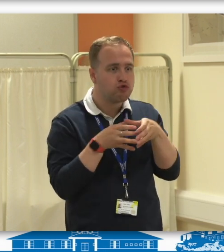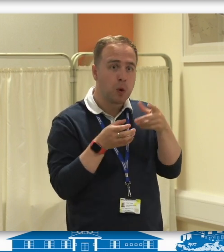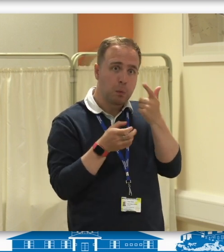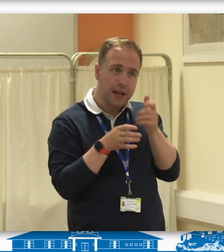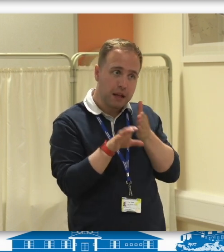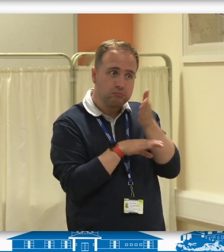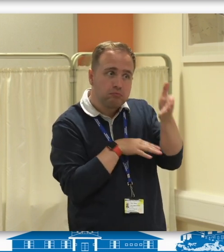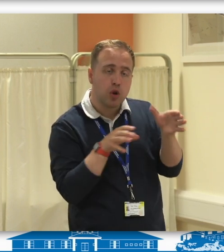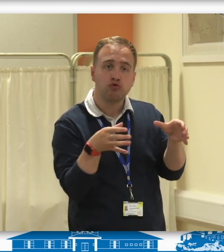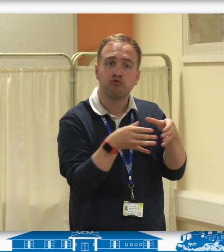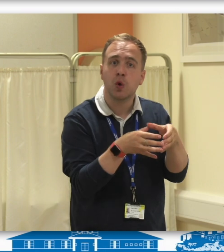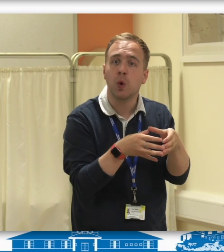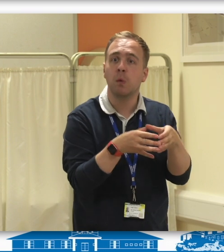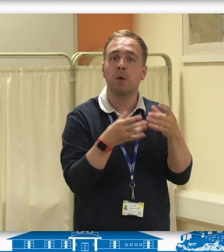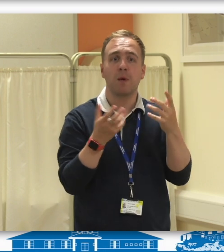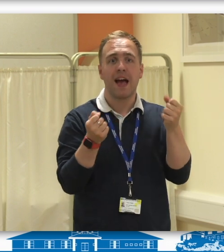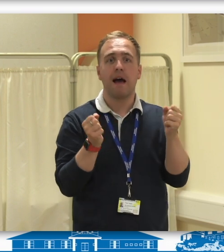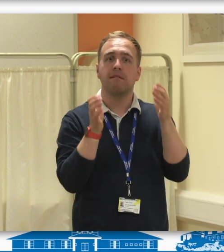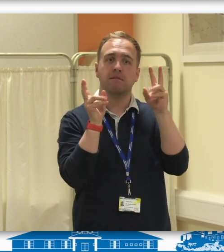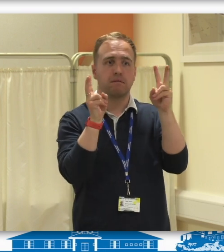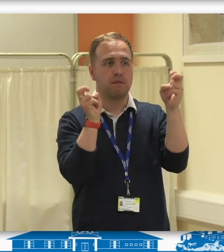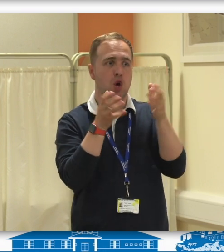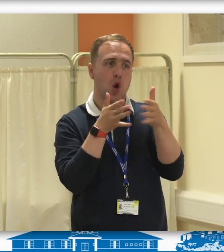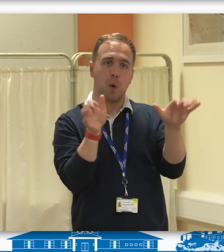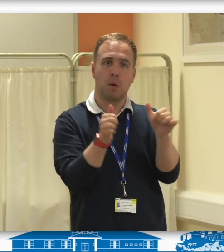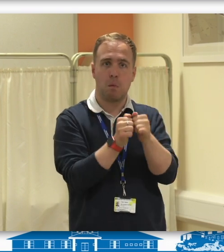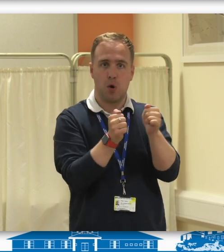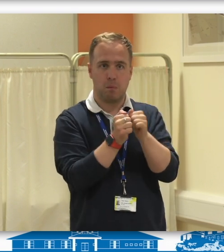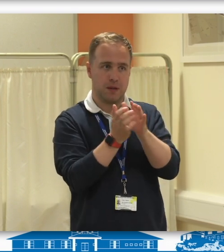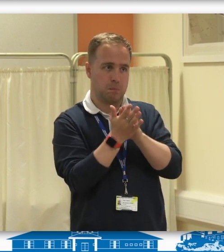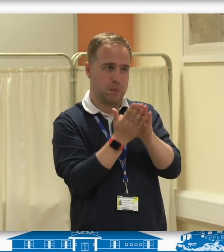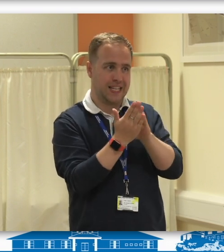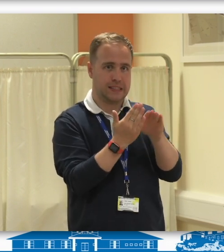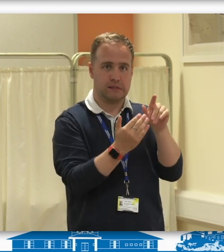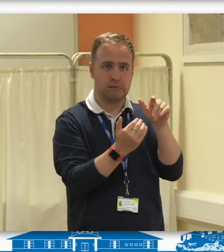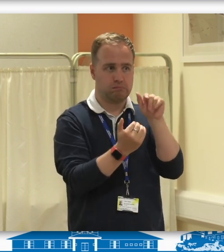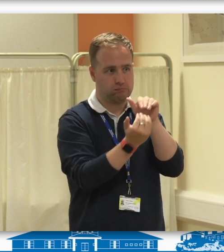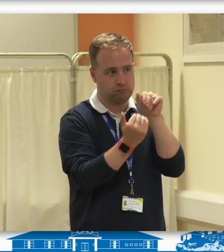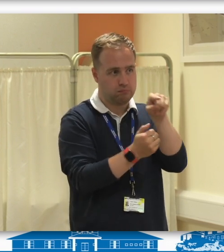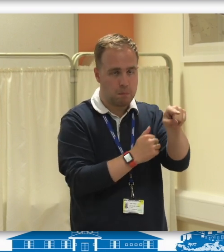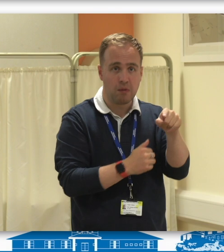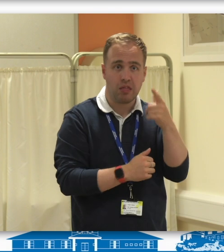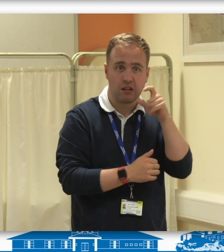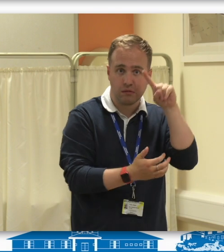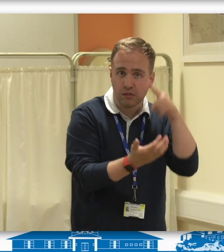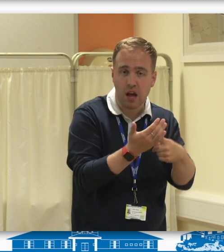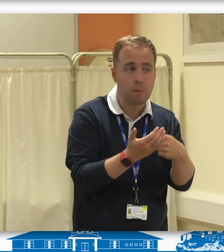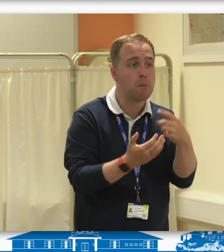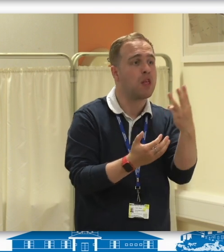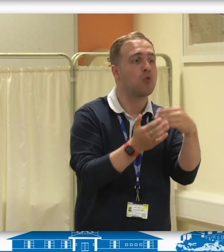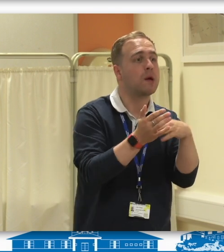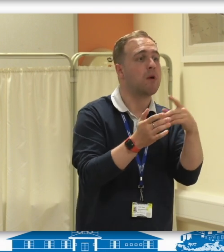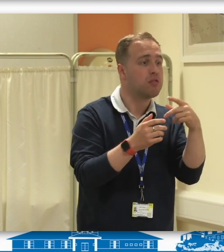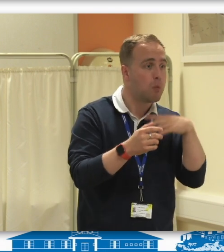as well. We do place them on an open appointment, again, which is tailored to that specific patient. So it could be for 3 months or